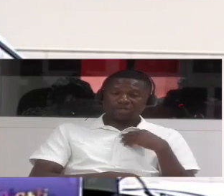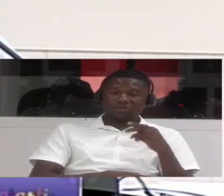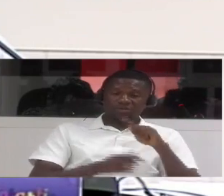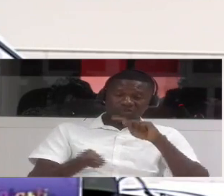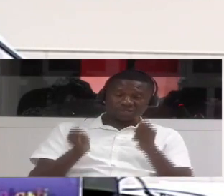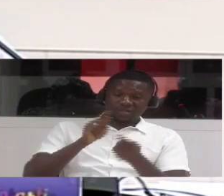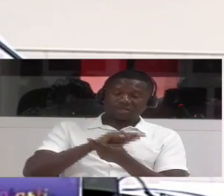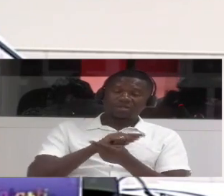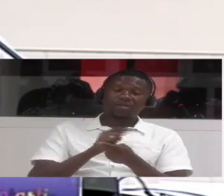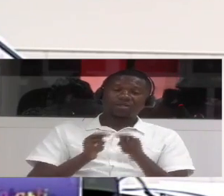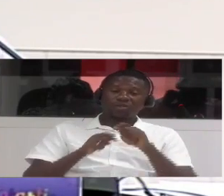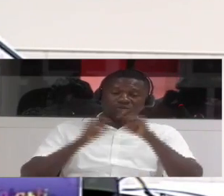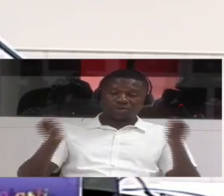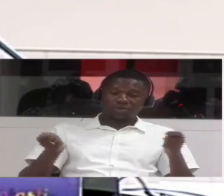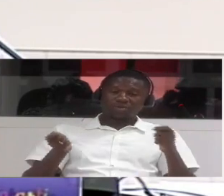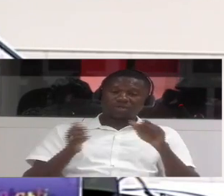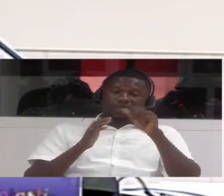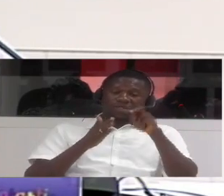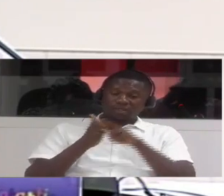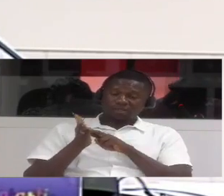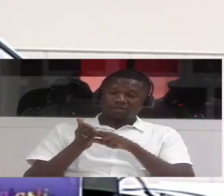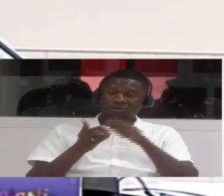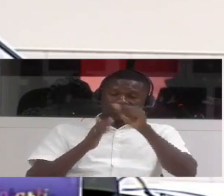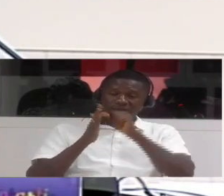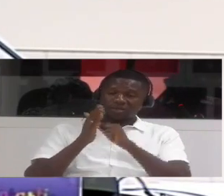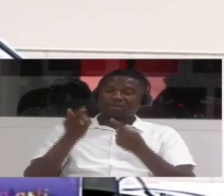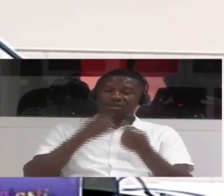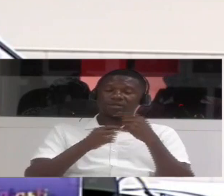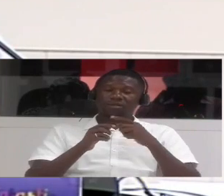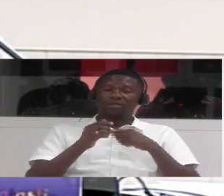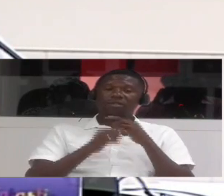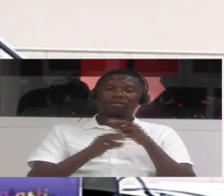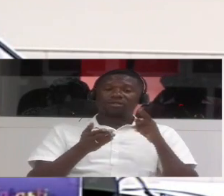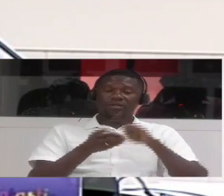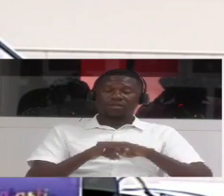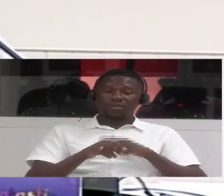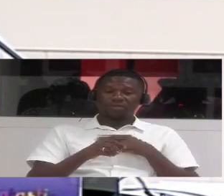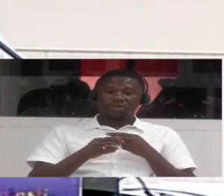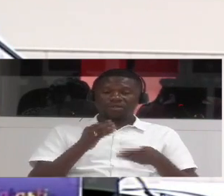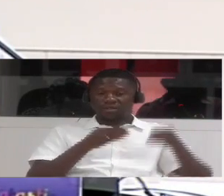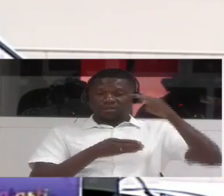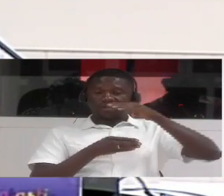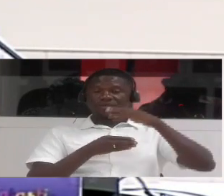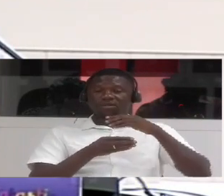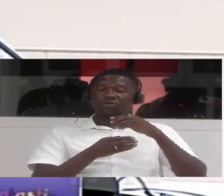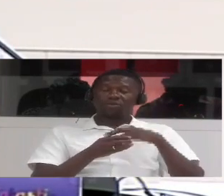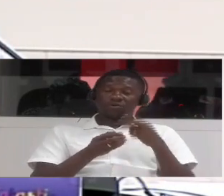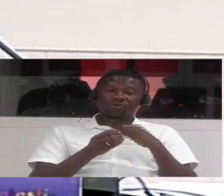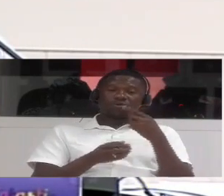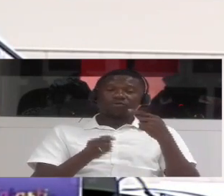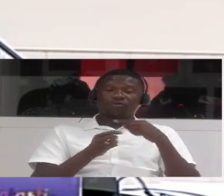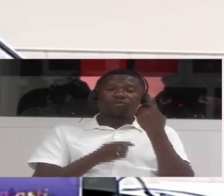Criminal Code, the Newspaper Registration Act again, and this time they increased the bond from $50,000